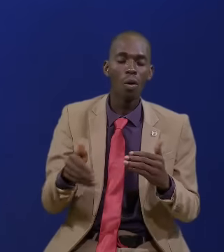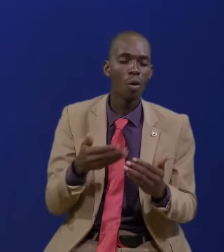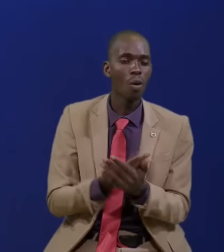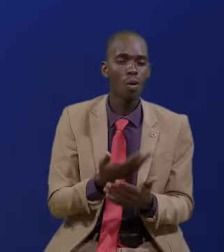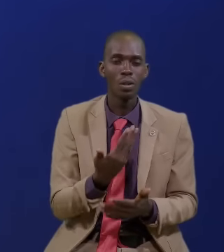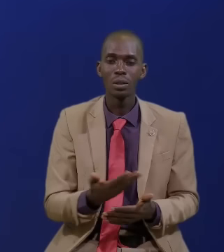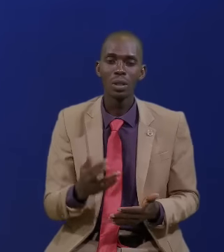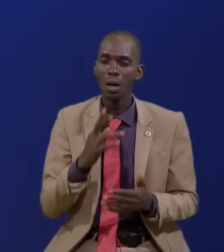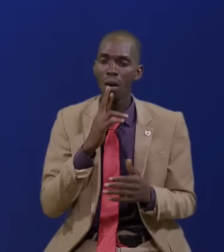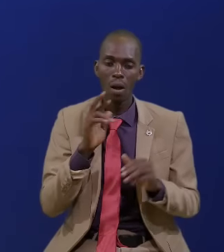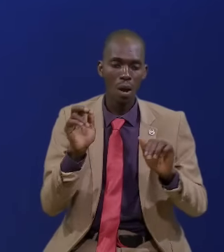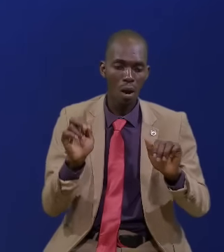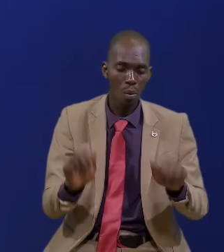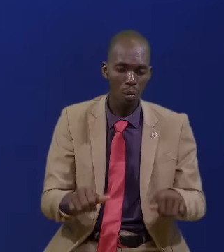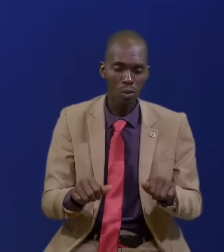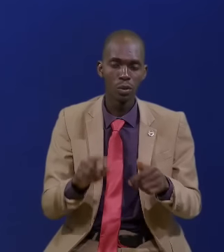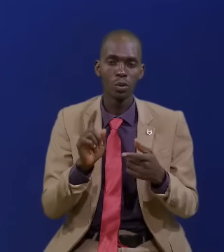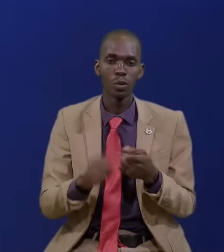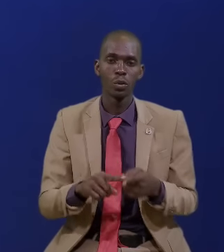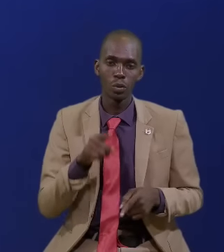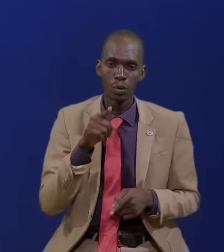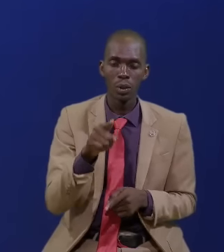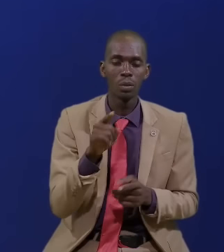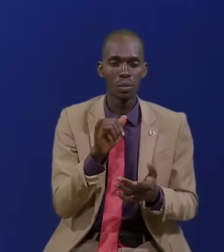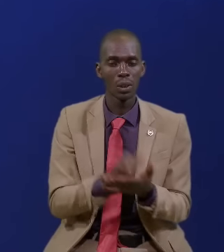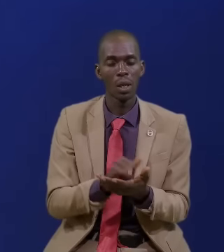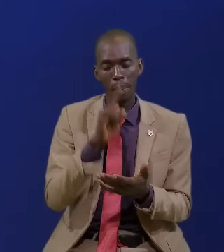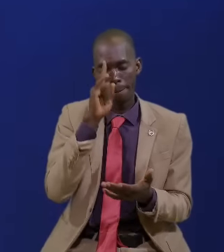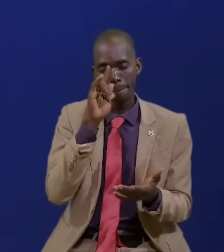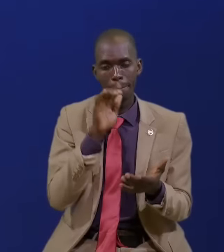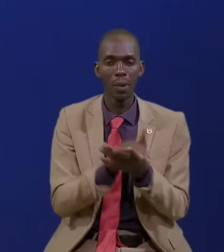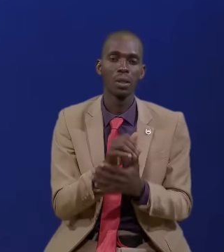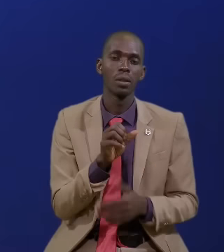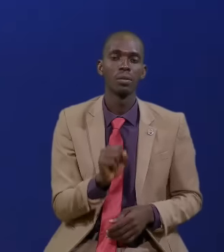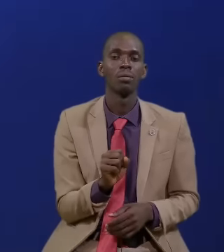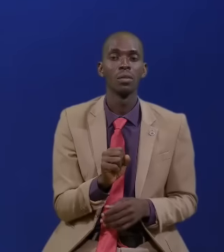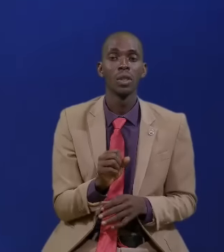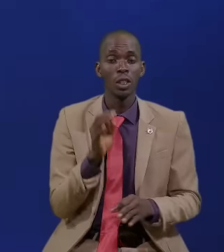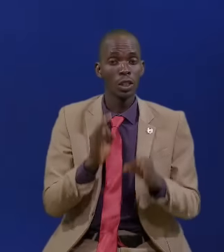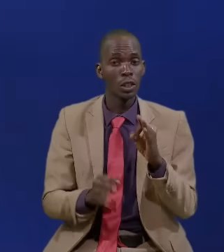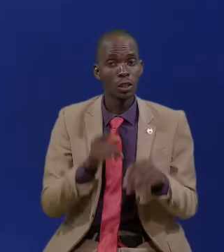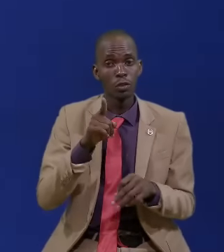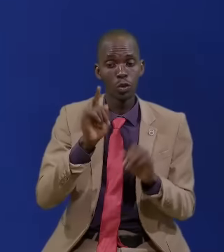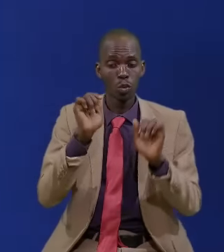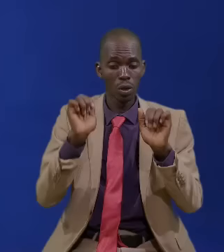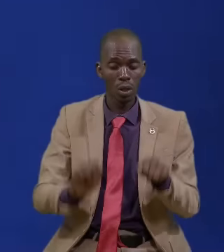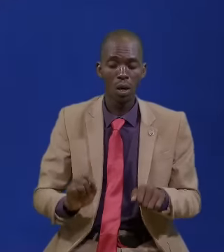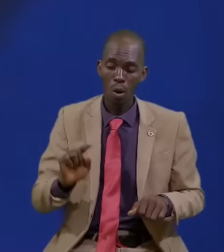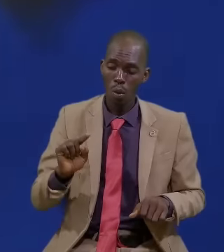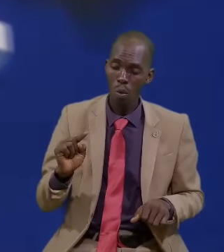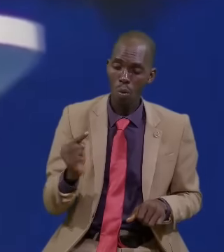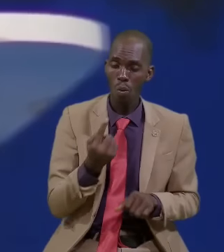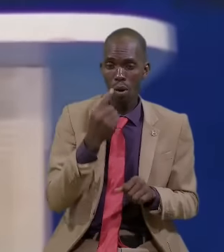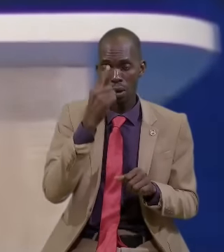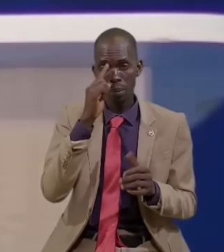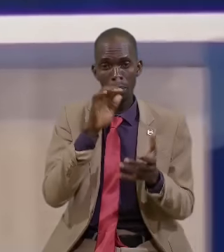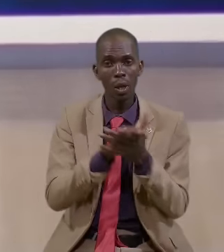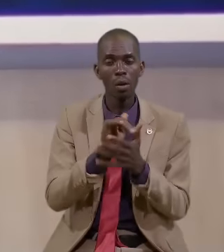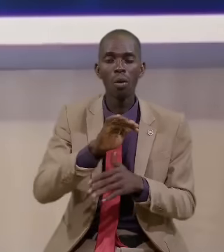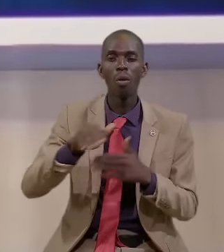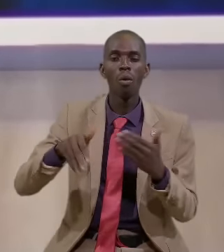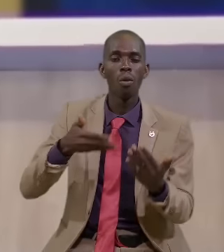possible to him that believeth. If you can only believe, all things